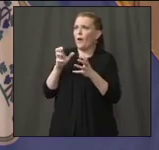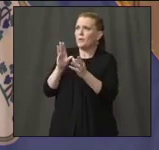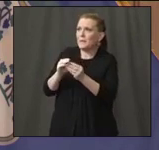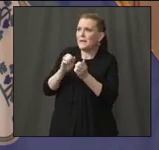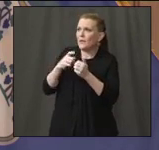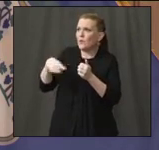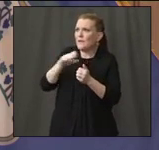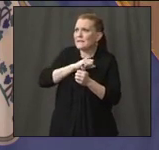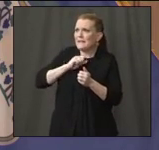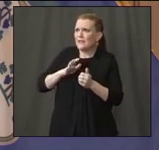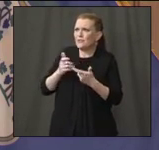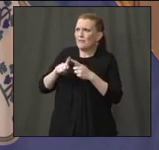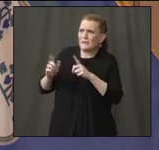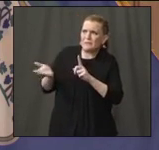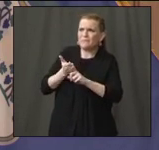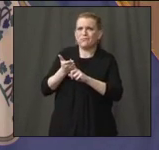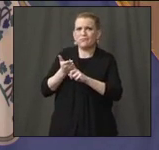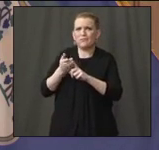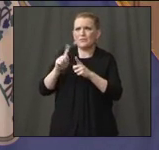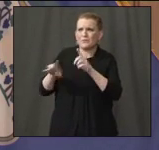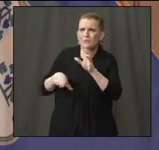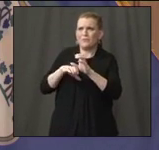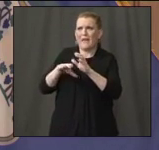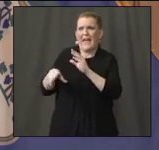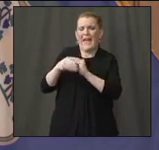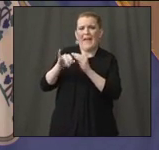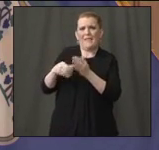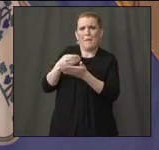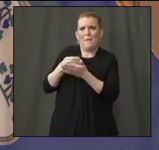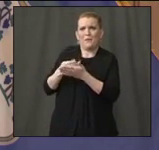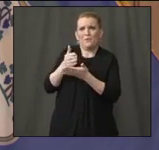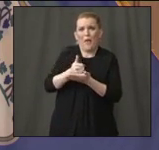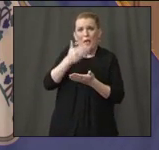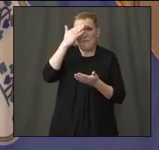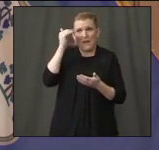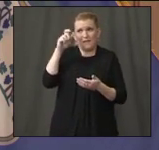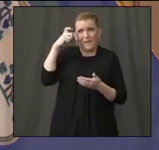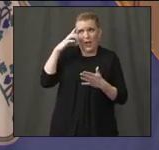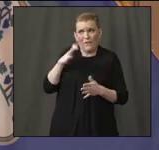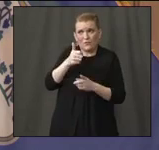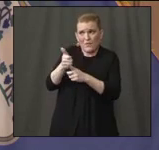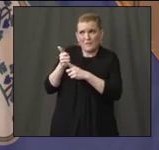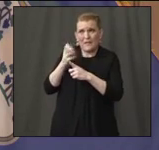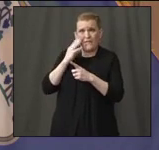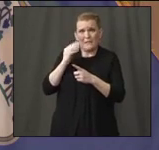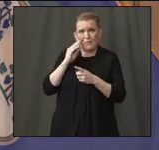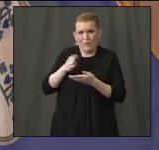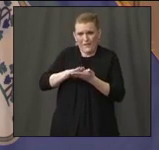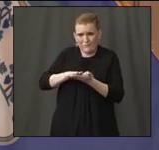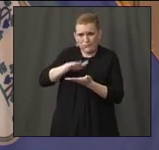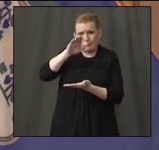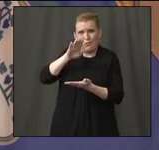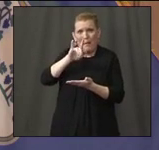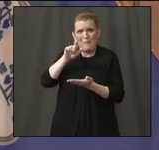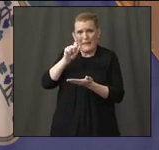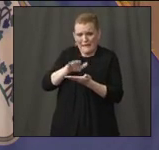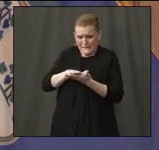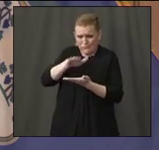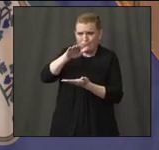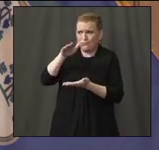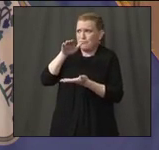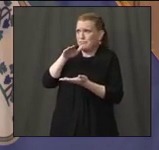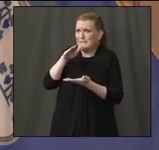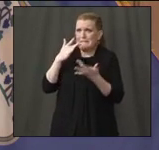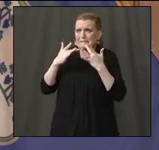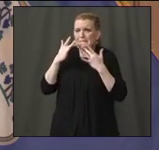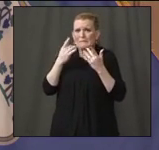their desk, just a sense of urgency. And we're not in that position. As I've said before, thanks to a rainy day fund,